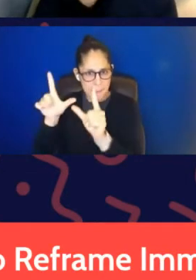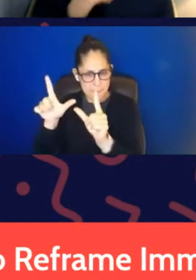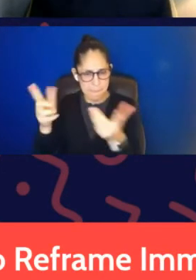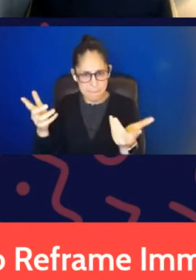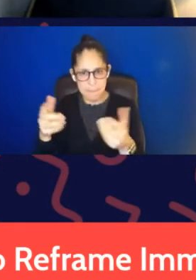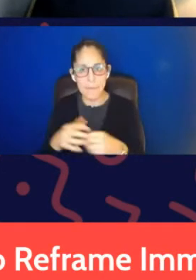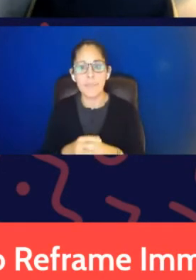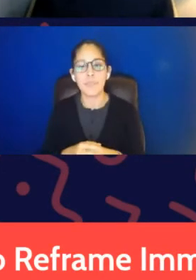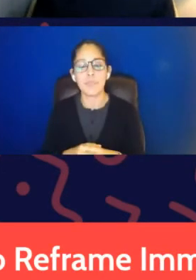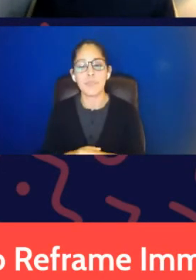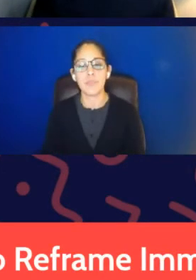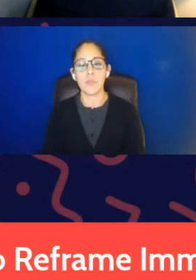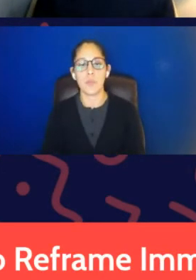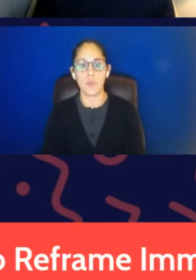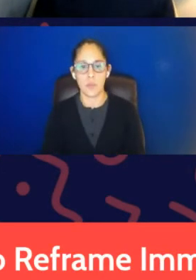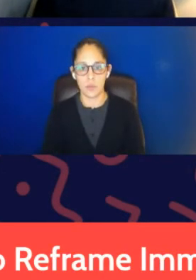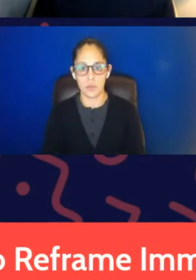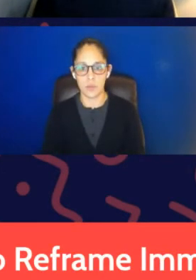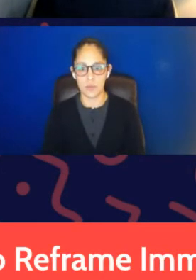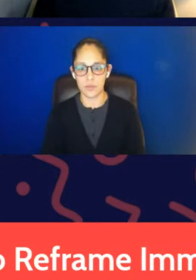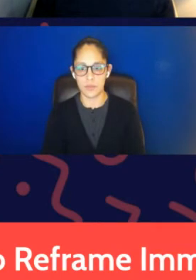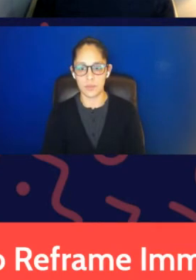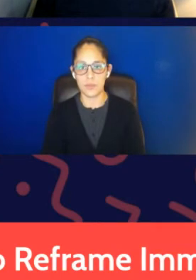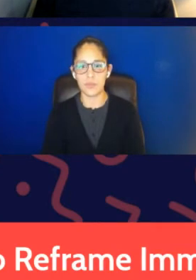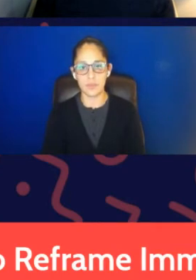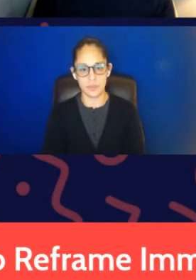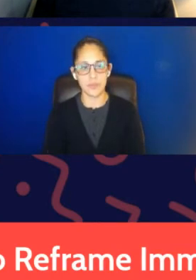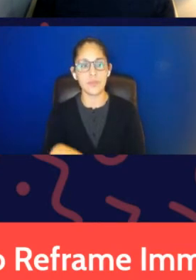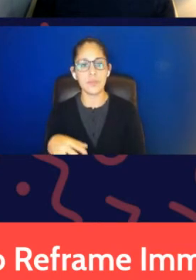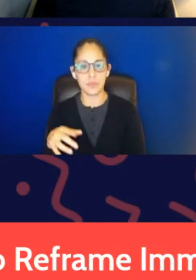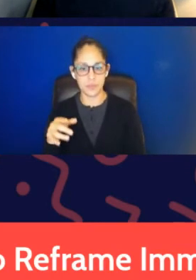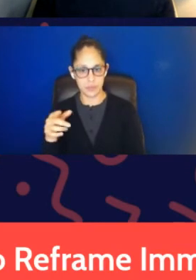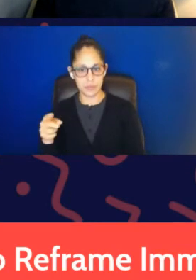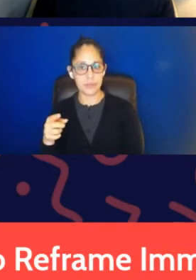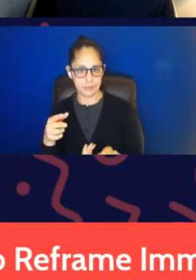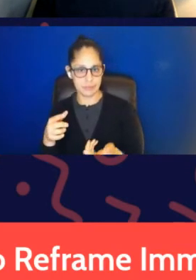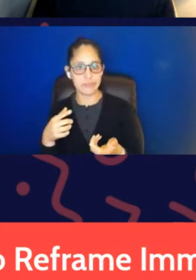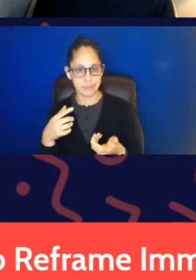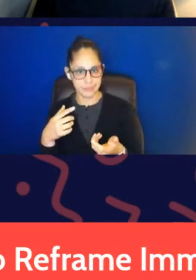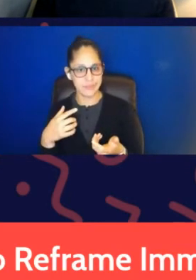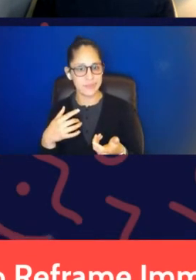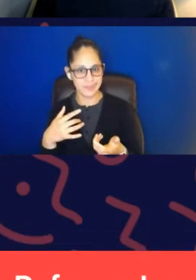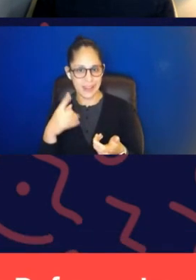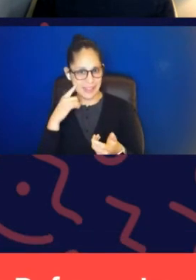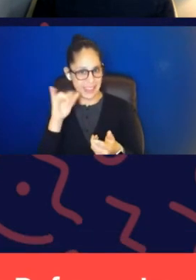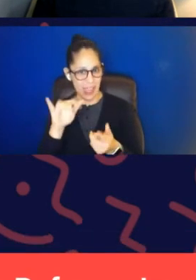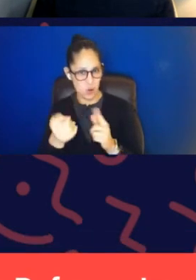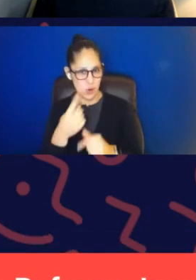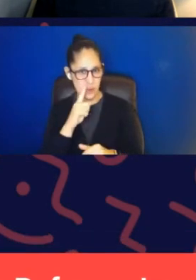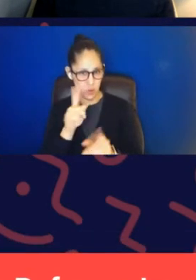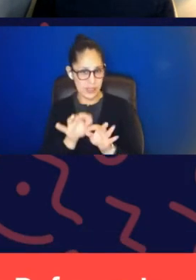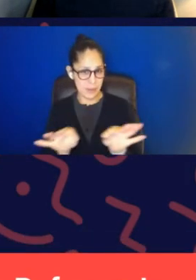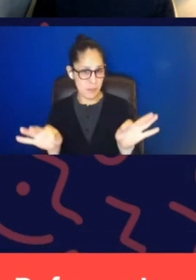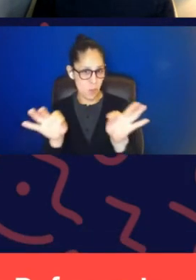I think it's a really important question, because I'm listening to the conversation and I hear